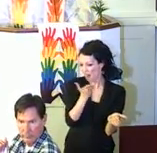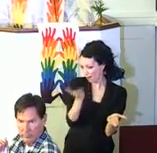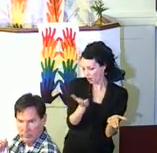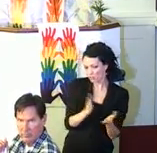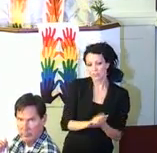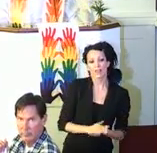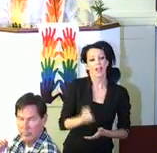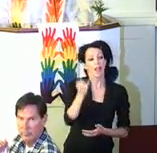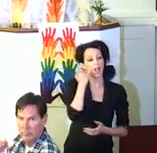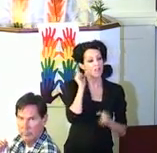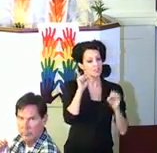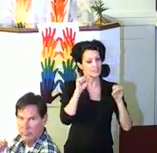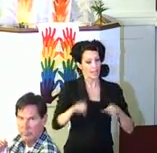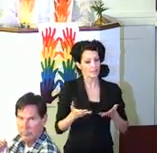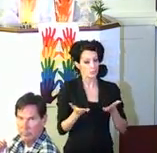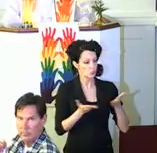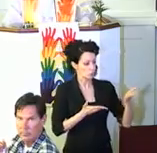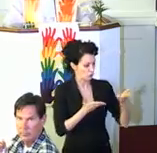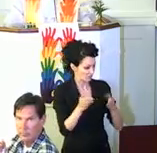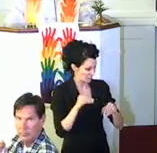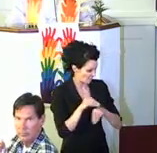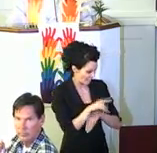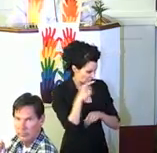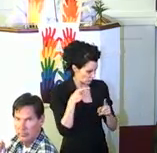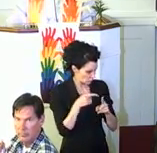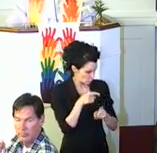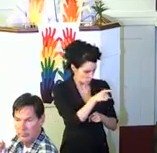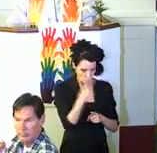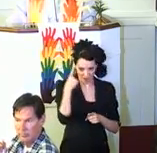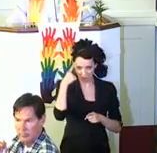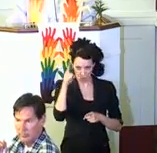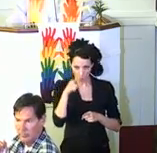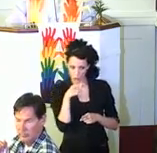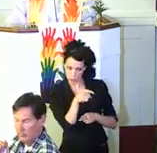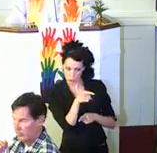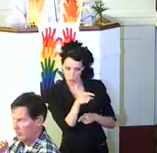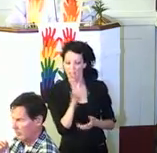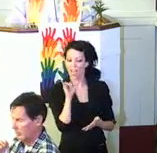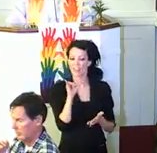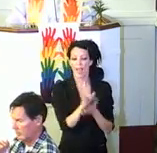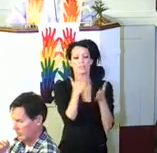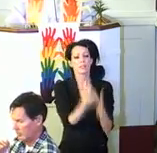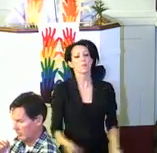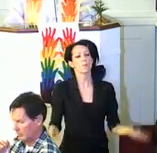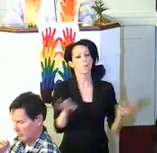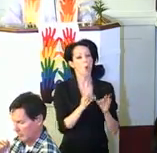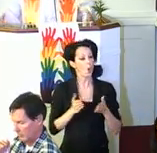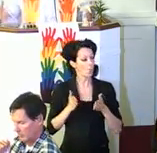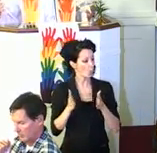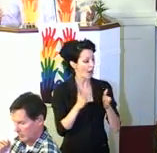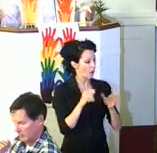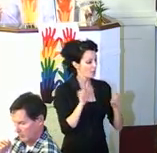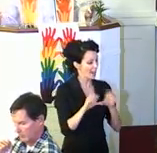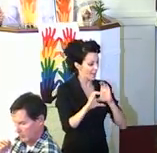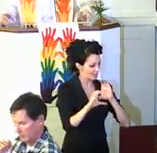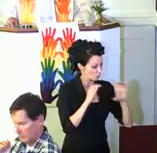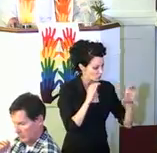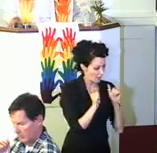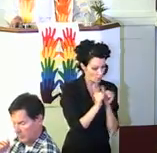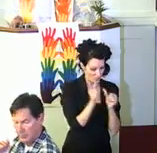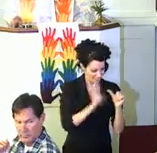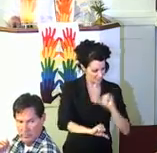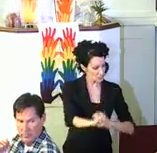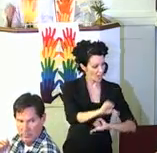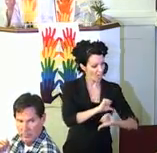know if there is any way in which we can minister effectively to you and for you. That is an important way in which we are able to communicate with one